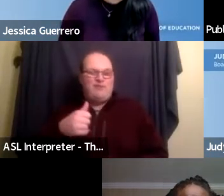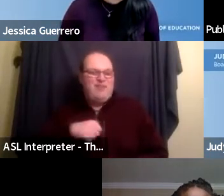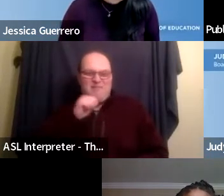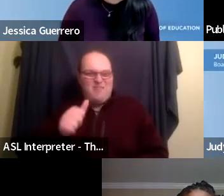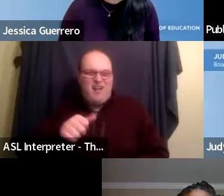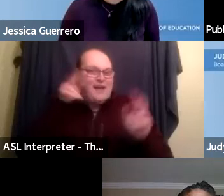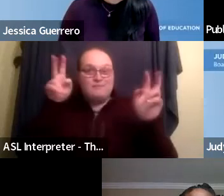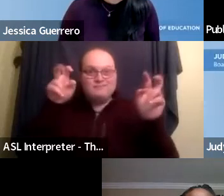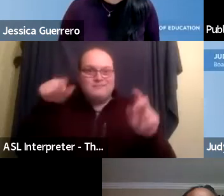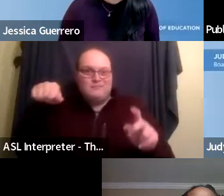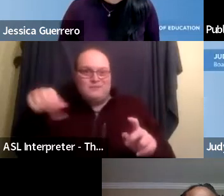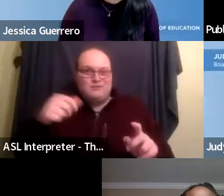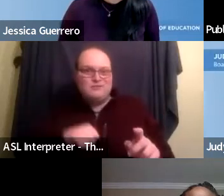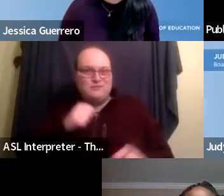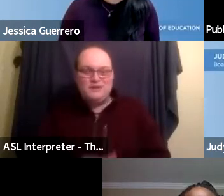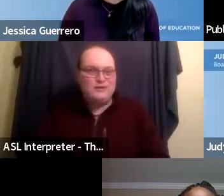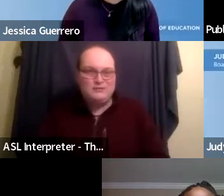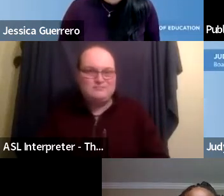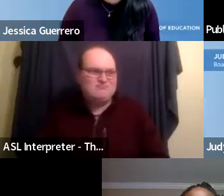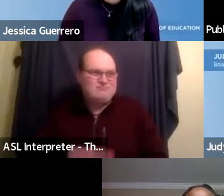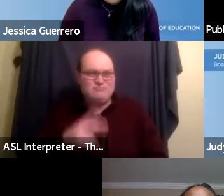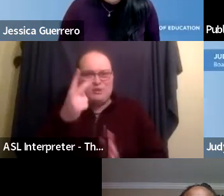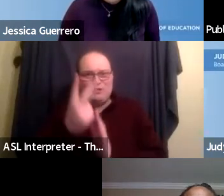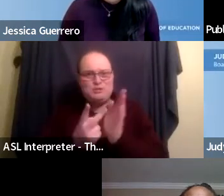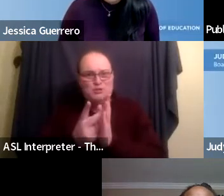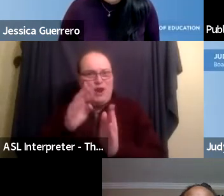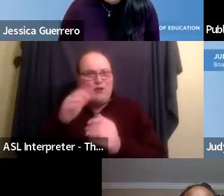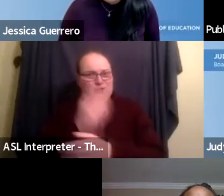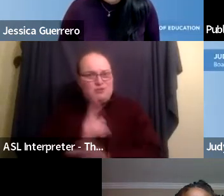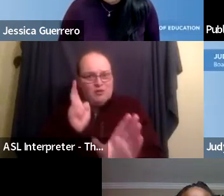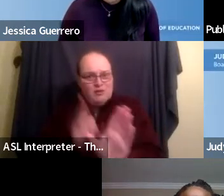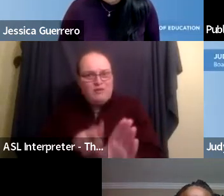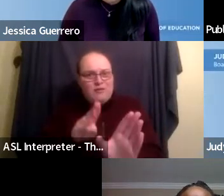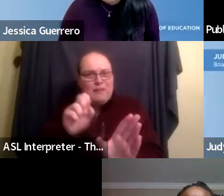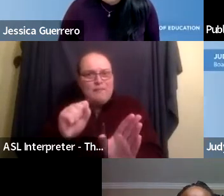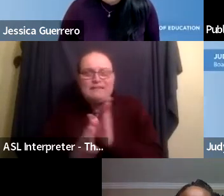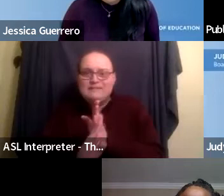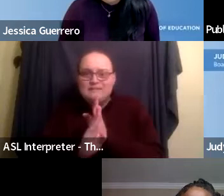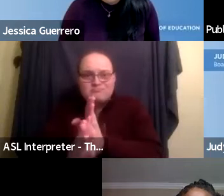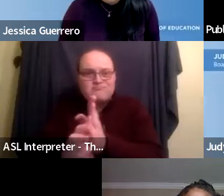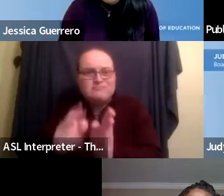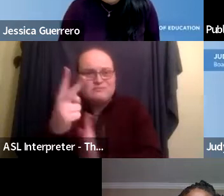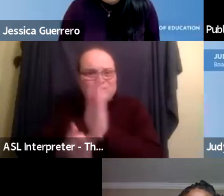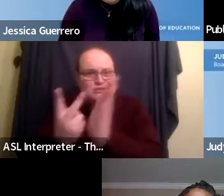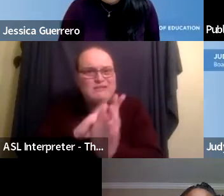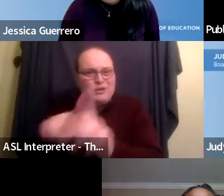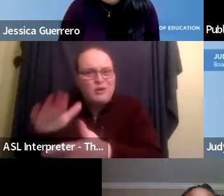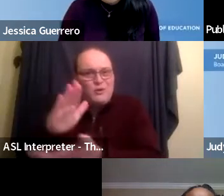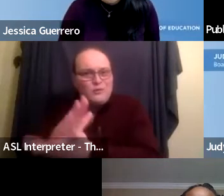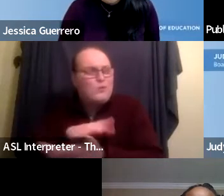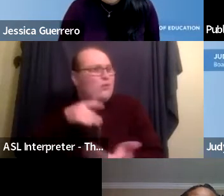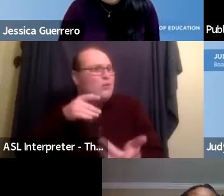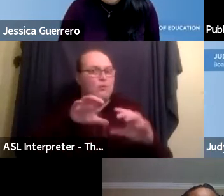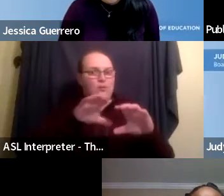2 hours to get to school. My child will be in a classroom of 30 kids where she can't really get the needs that she needs to.